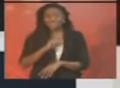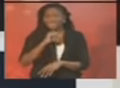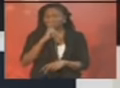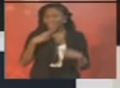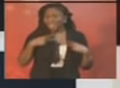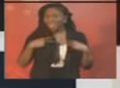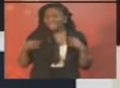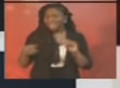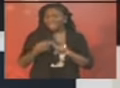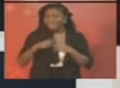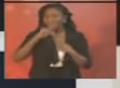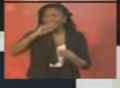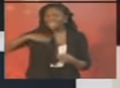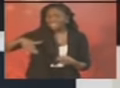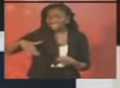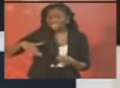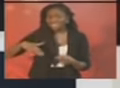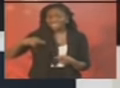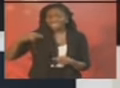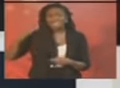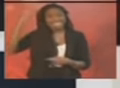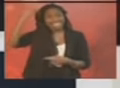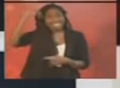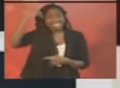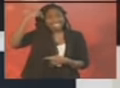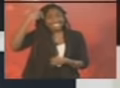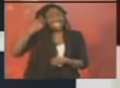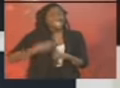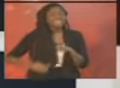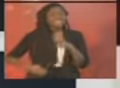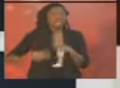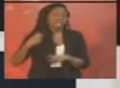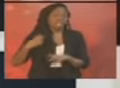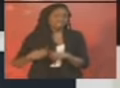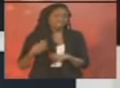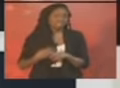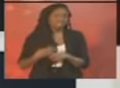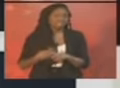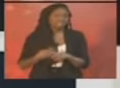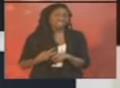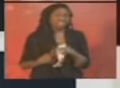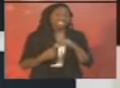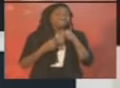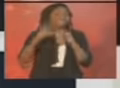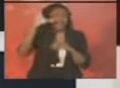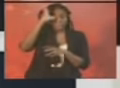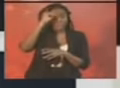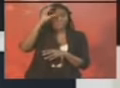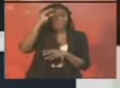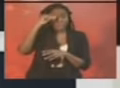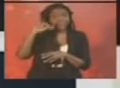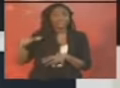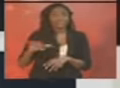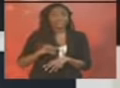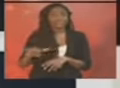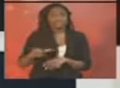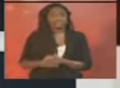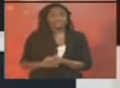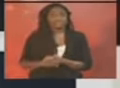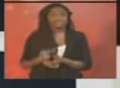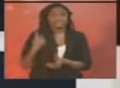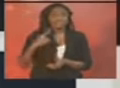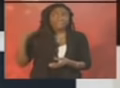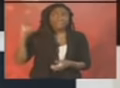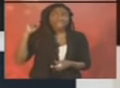really been difficult for them, and especially the boys, they've been untethered and lost in the whole thing. And in fact, for the past month,